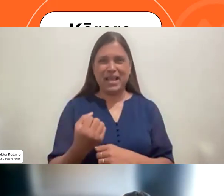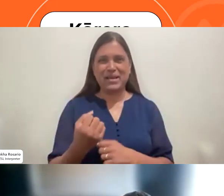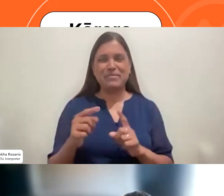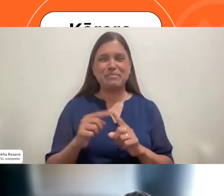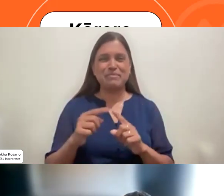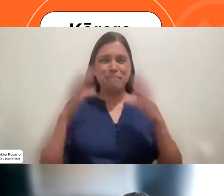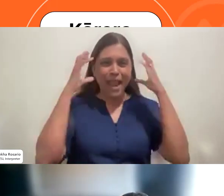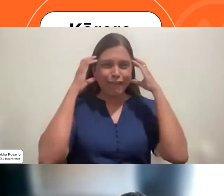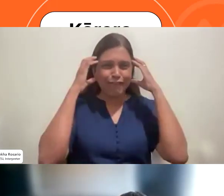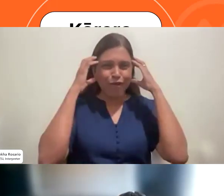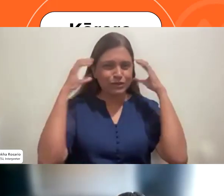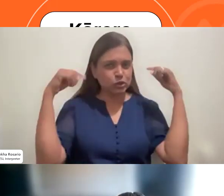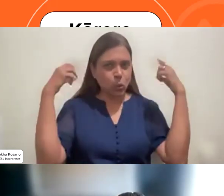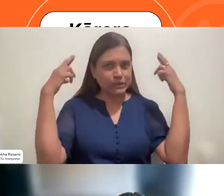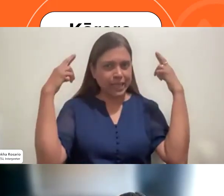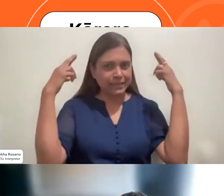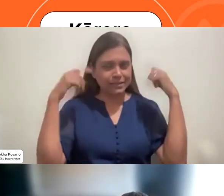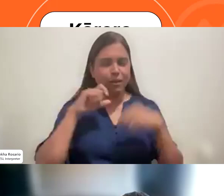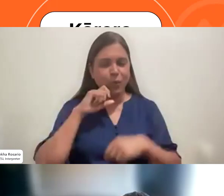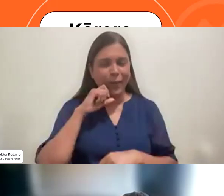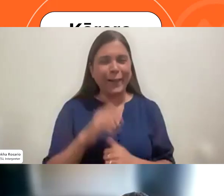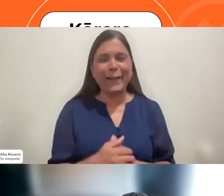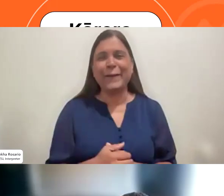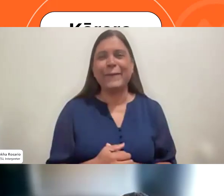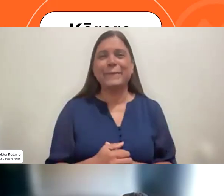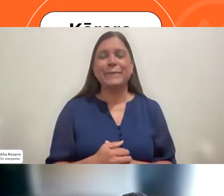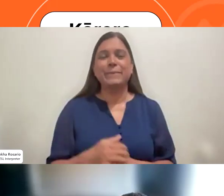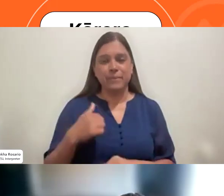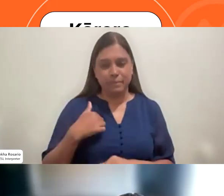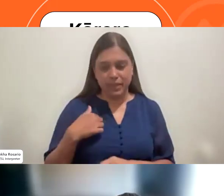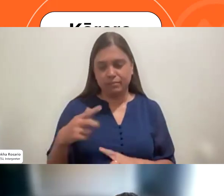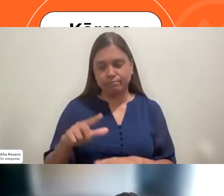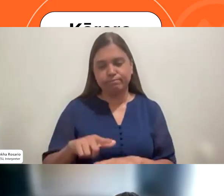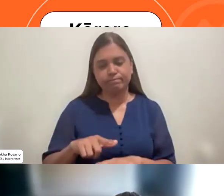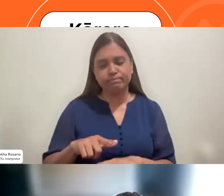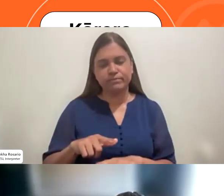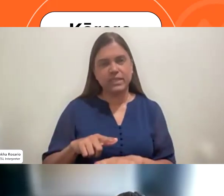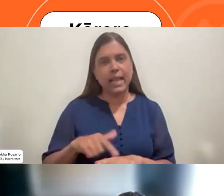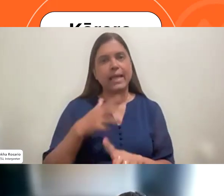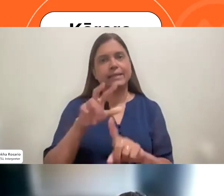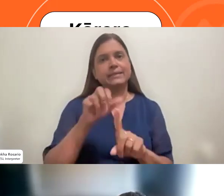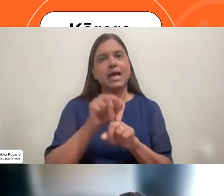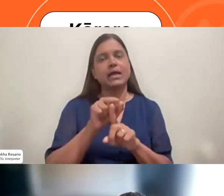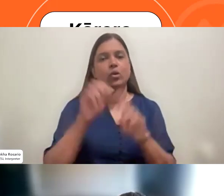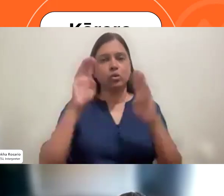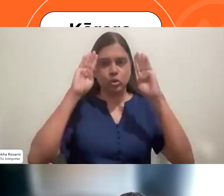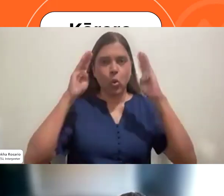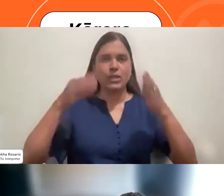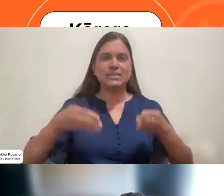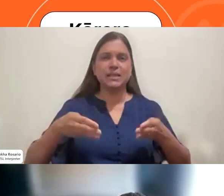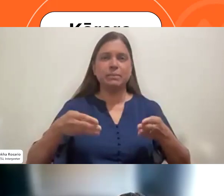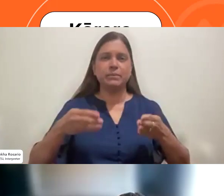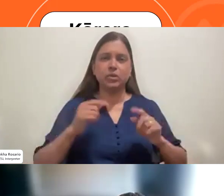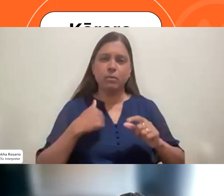cancelling headphones. I am late diagnosed autistic, so may take time